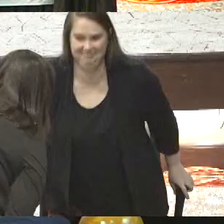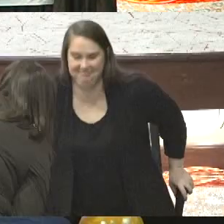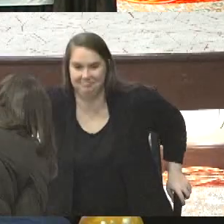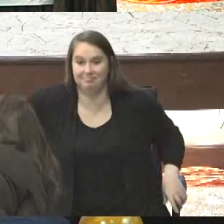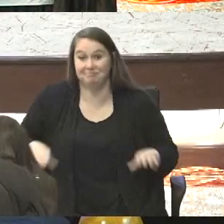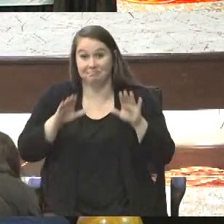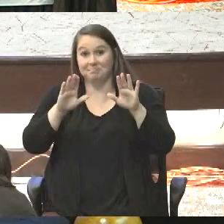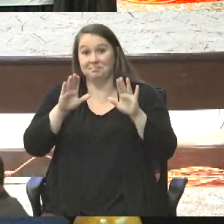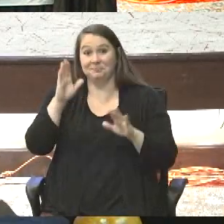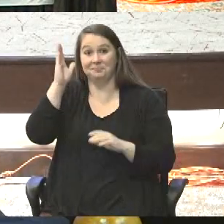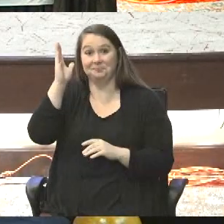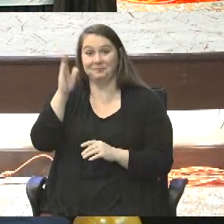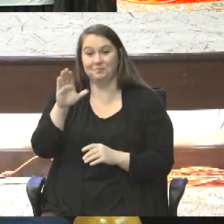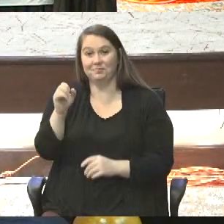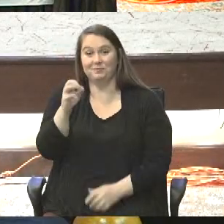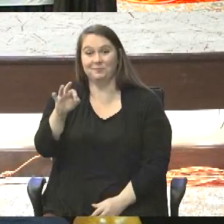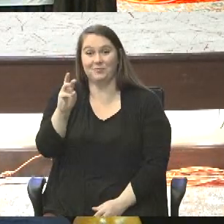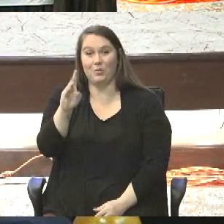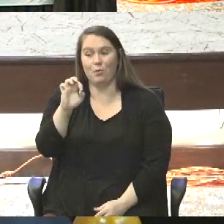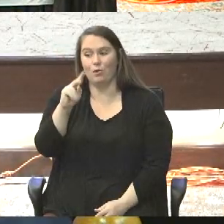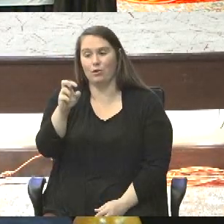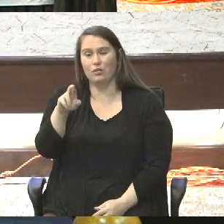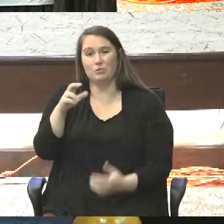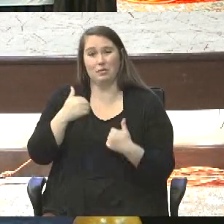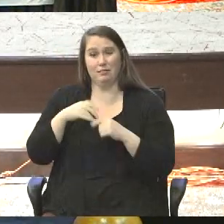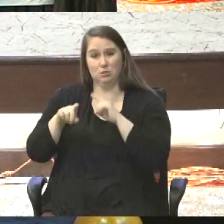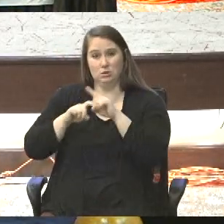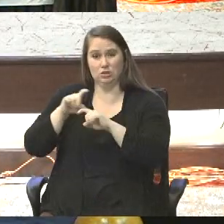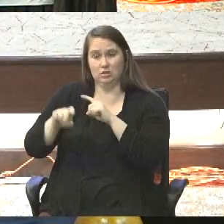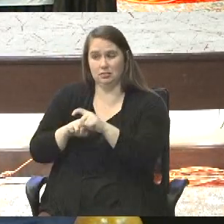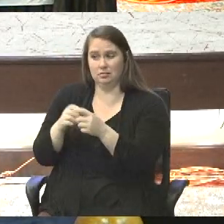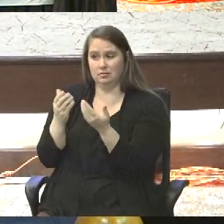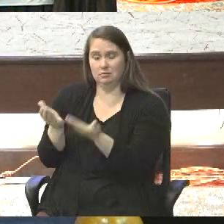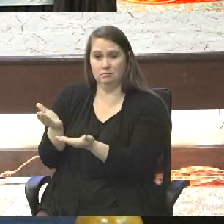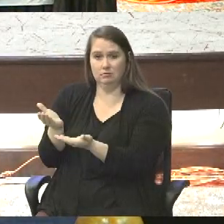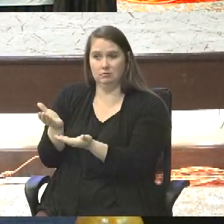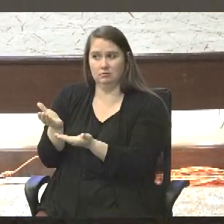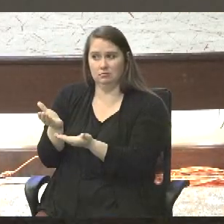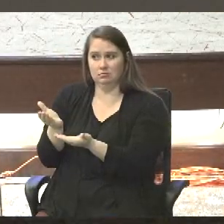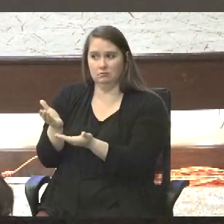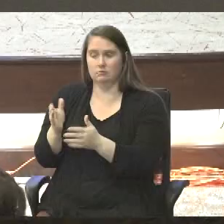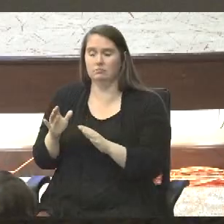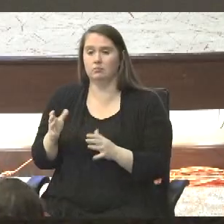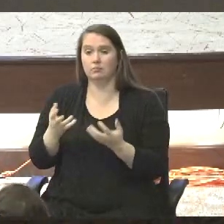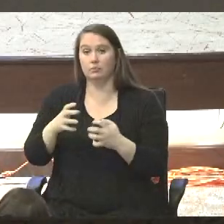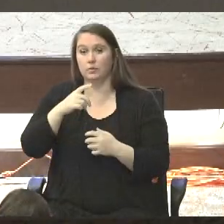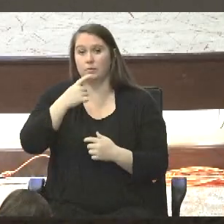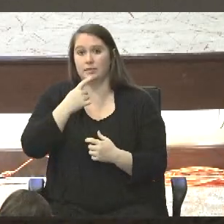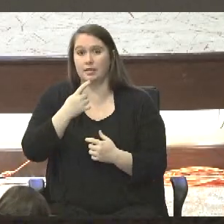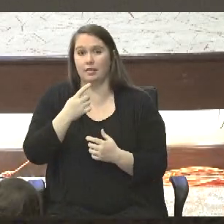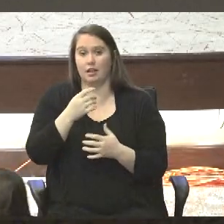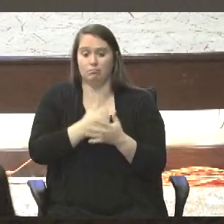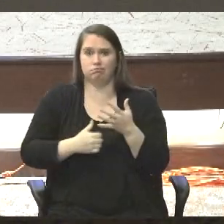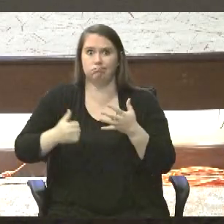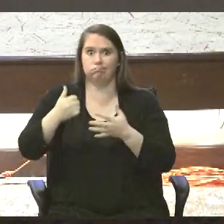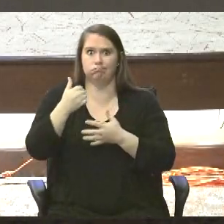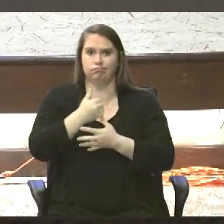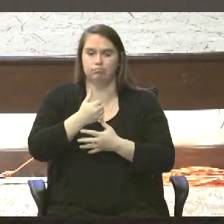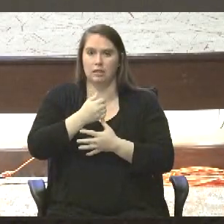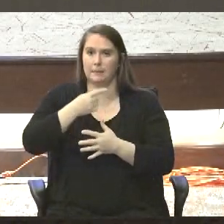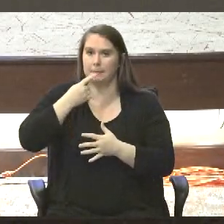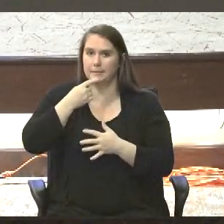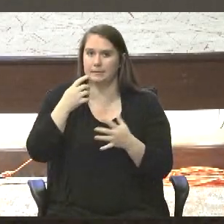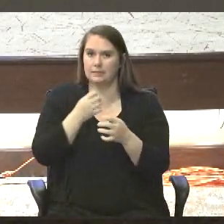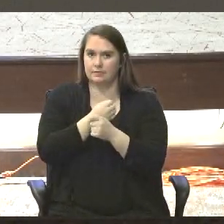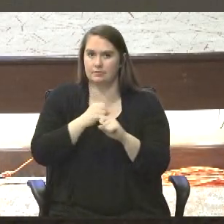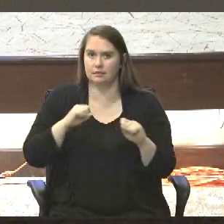Chief? Comments? I'll just say that public safety is priority number one for me and this council,